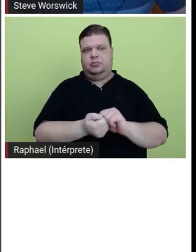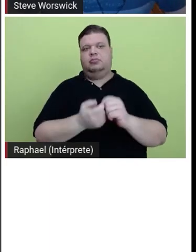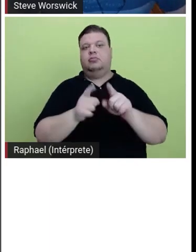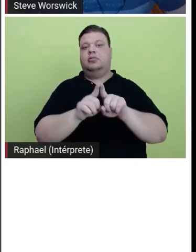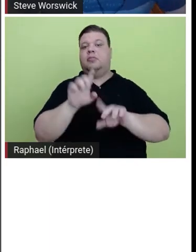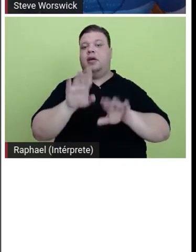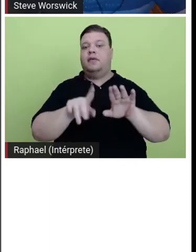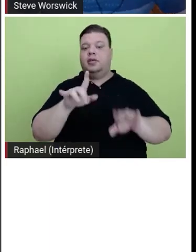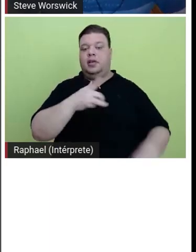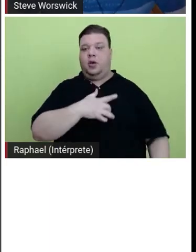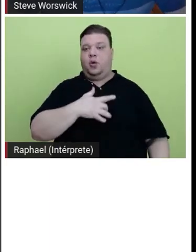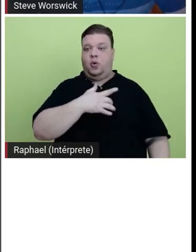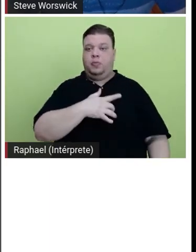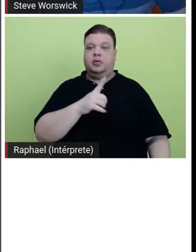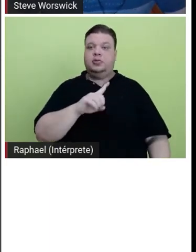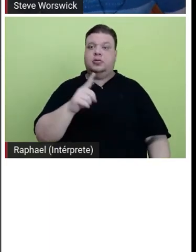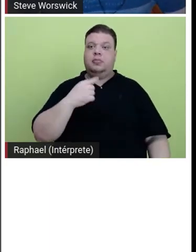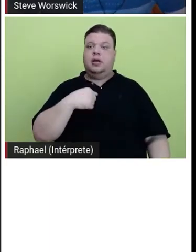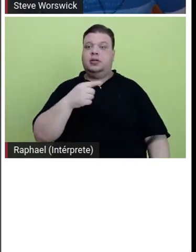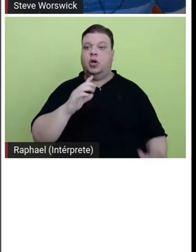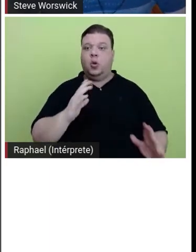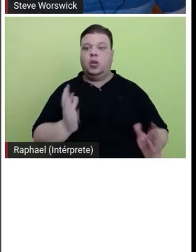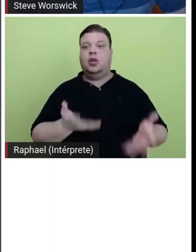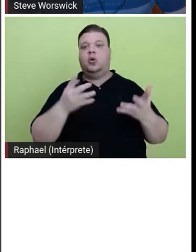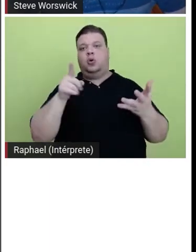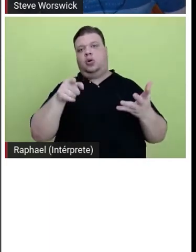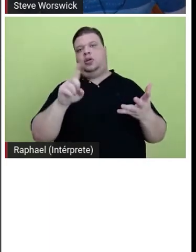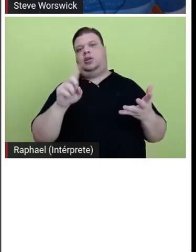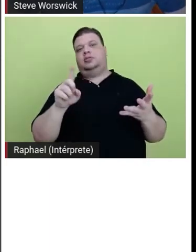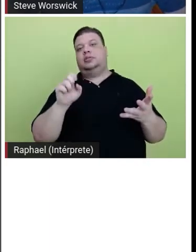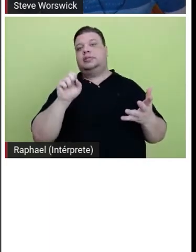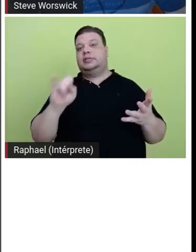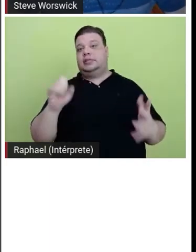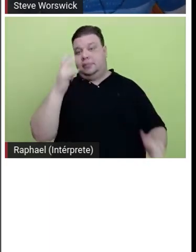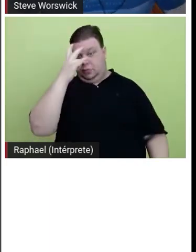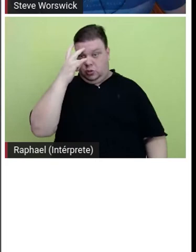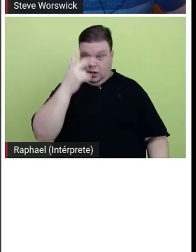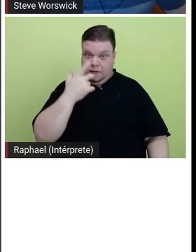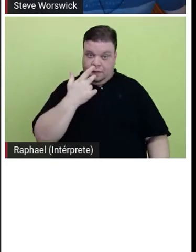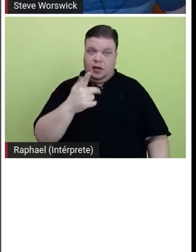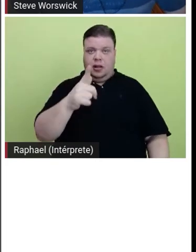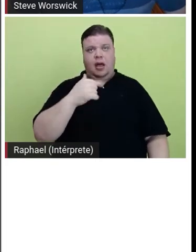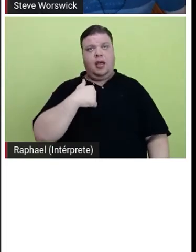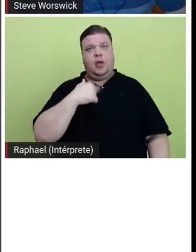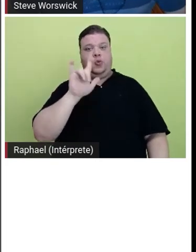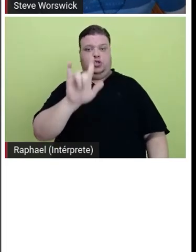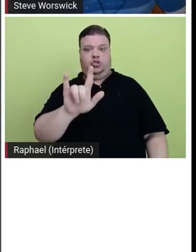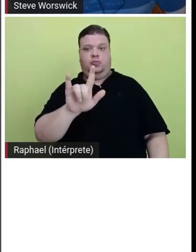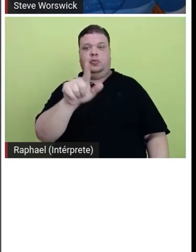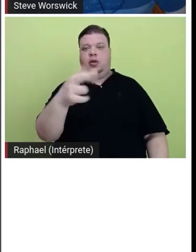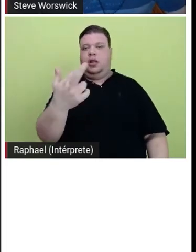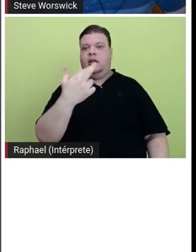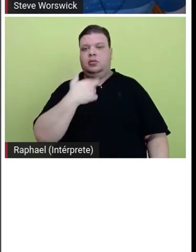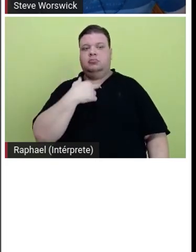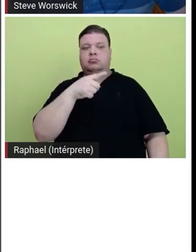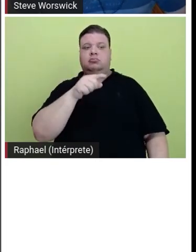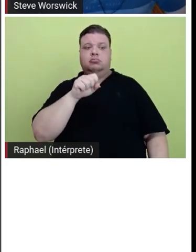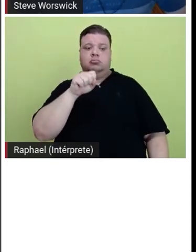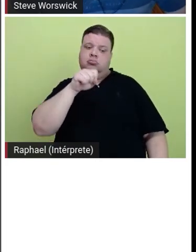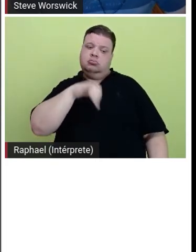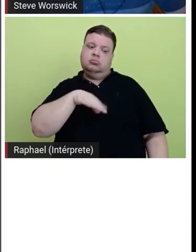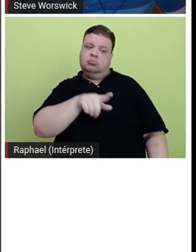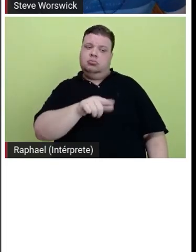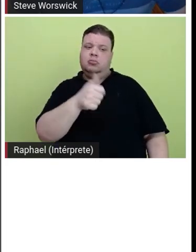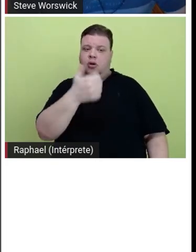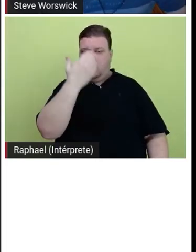any romance. It'd be easy to make a kind of virtual girlfriend type bot, but that's children talk to this thing, so it's not something I want